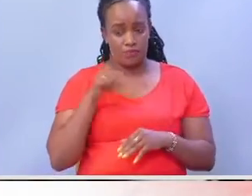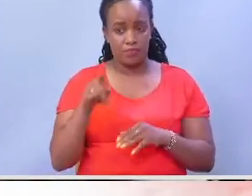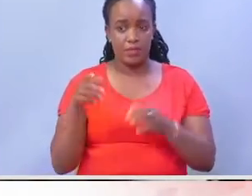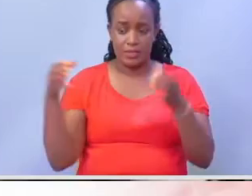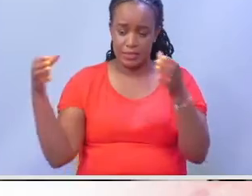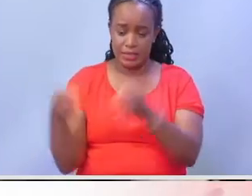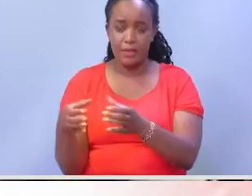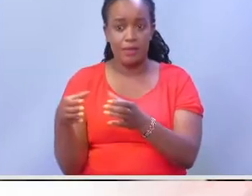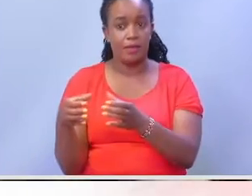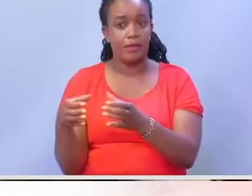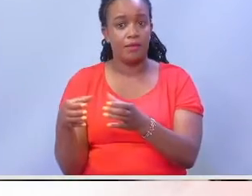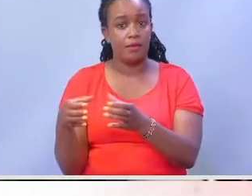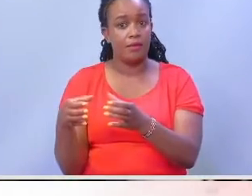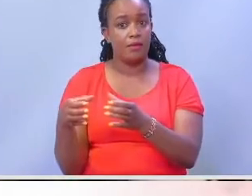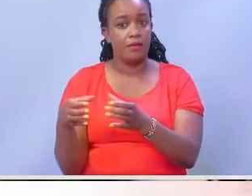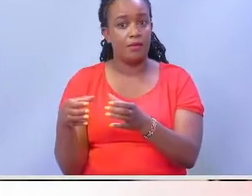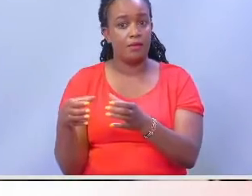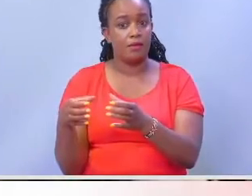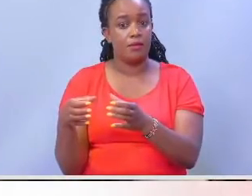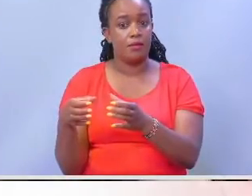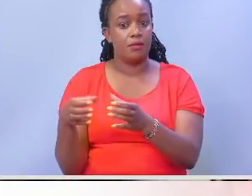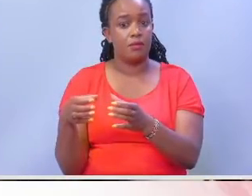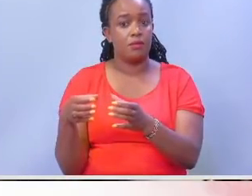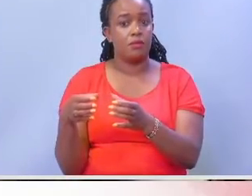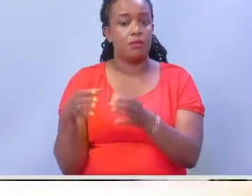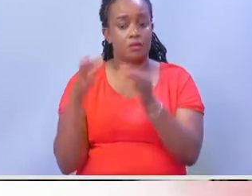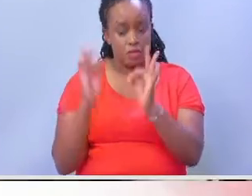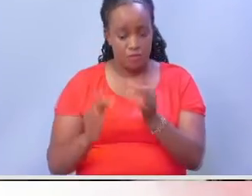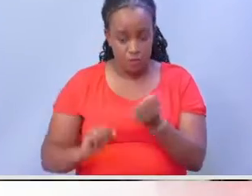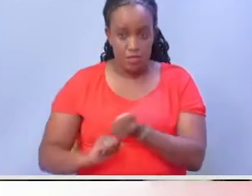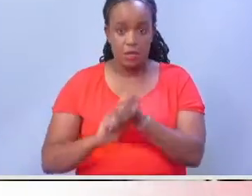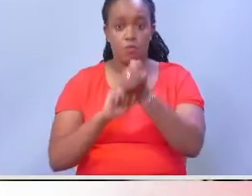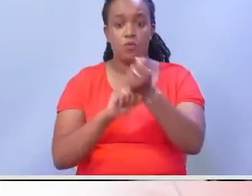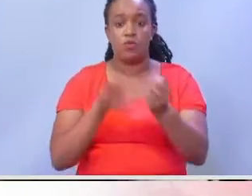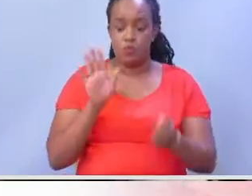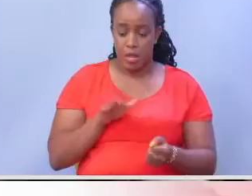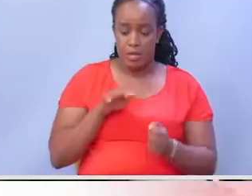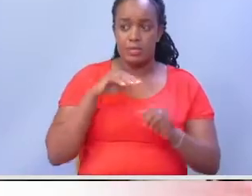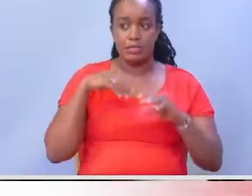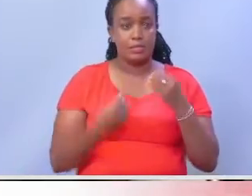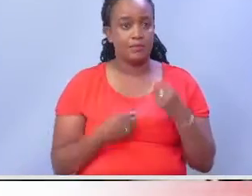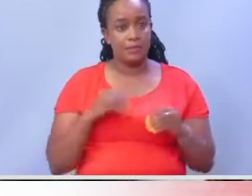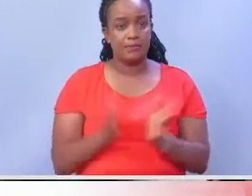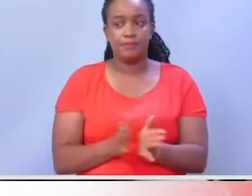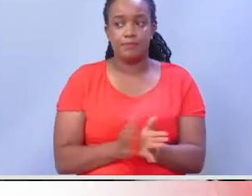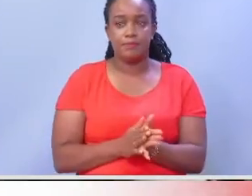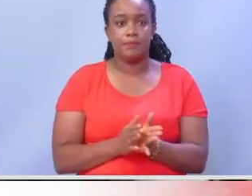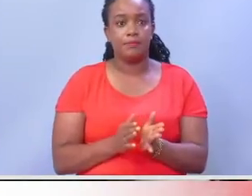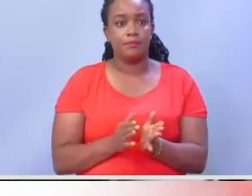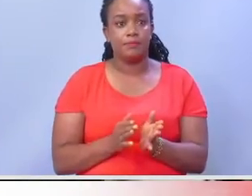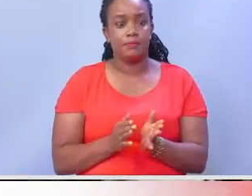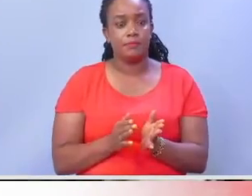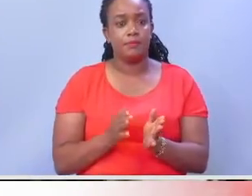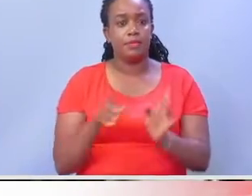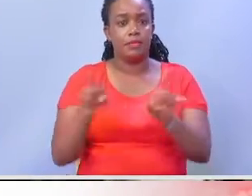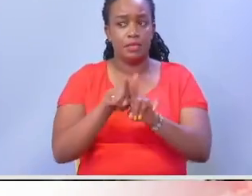tukisupport, unainua mlemavu, unainua mama, unainua youth, lakini sana sana, yule